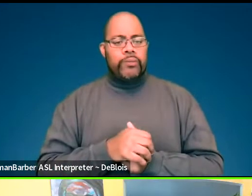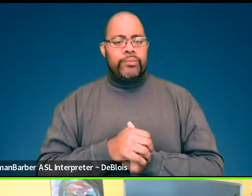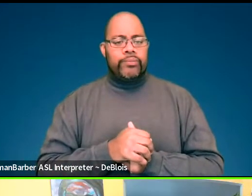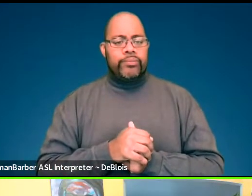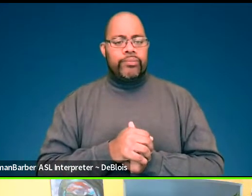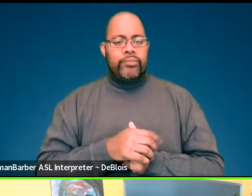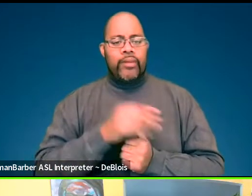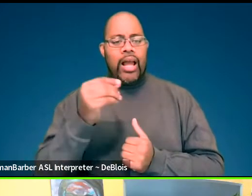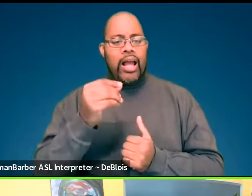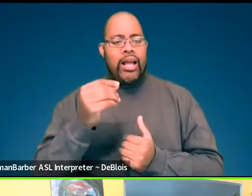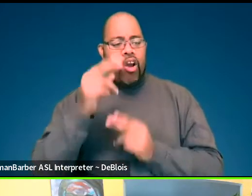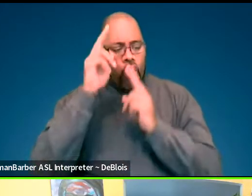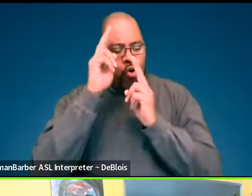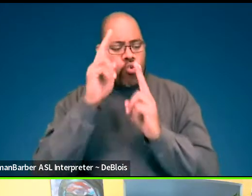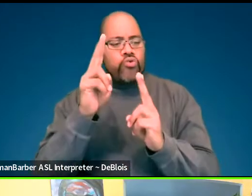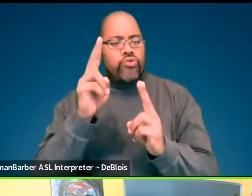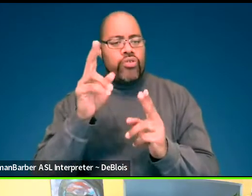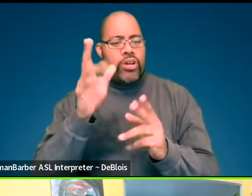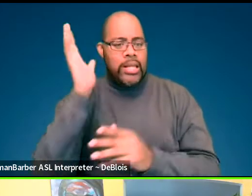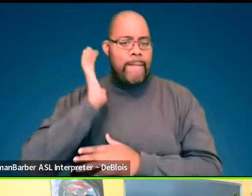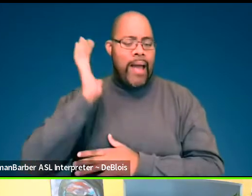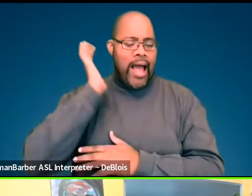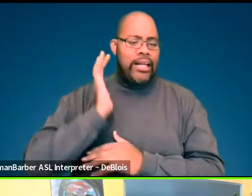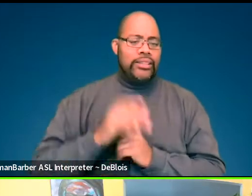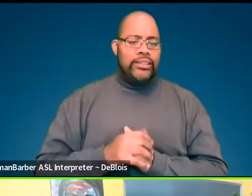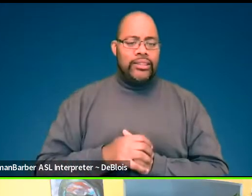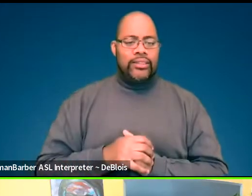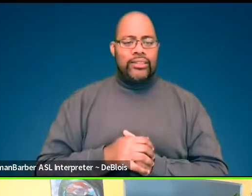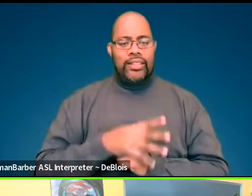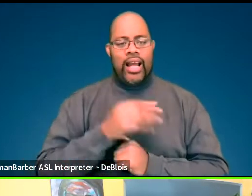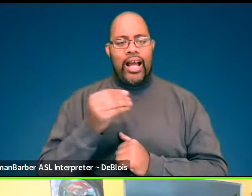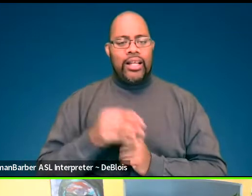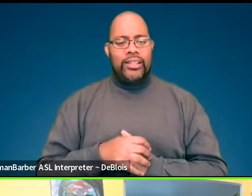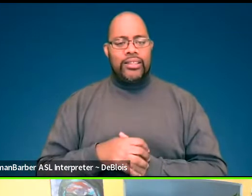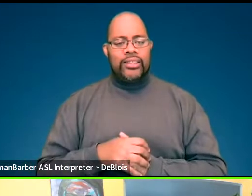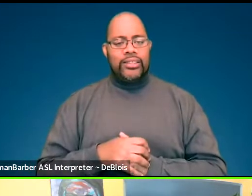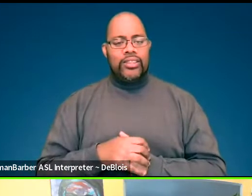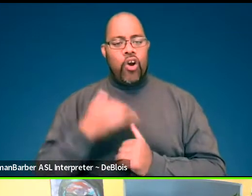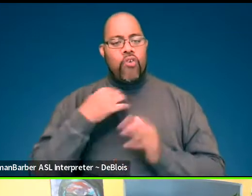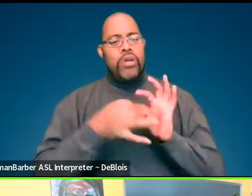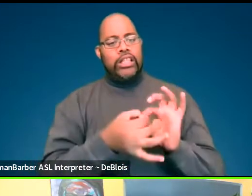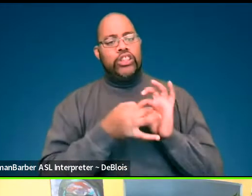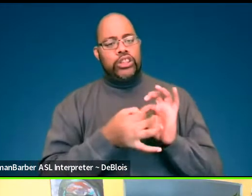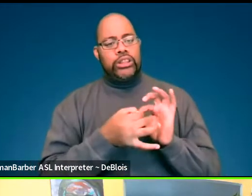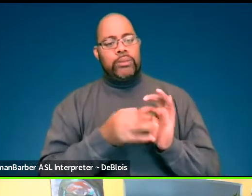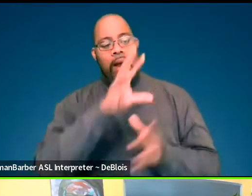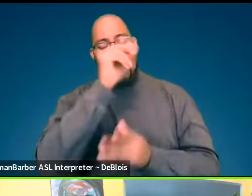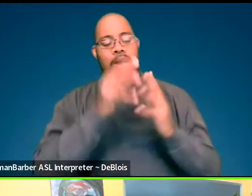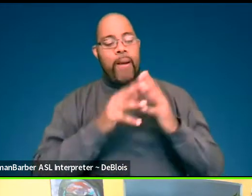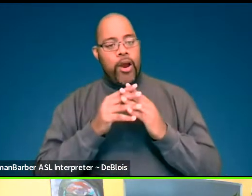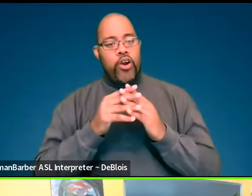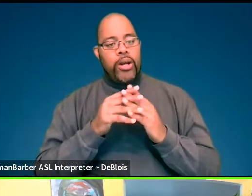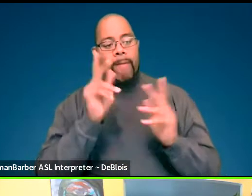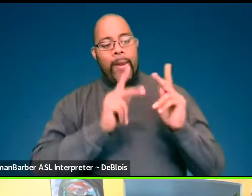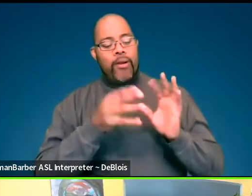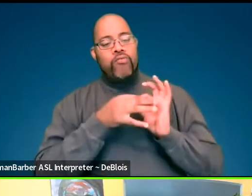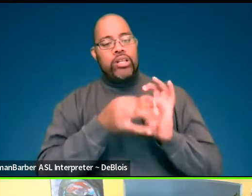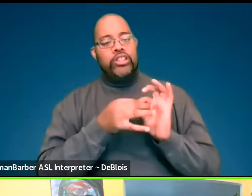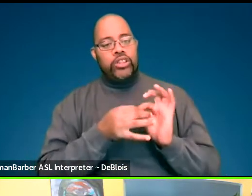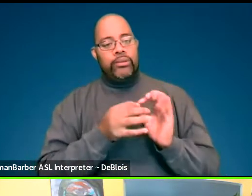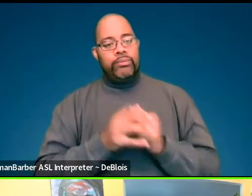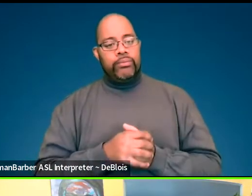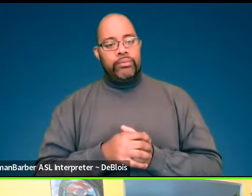and commemorate the past and our relationship, African American people's